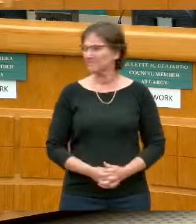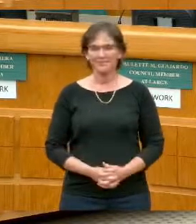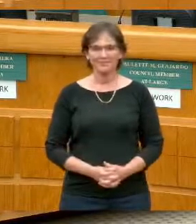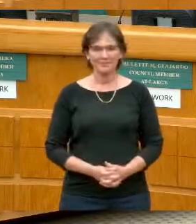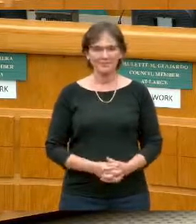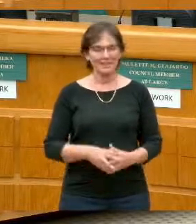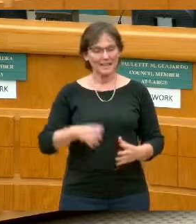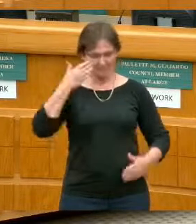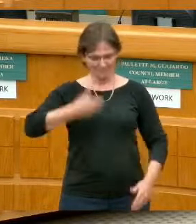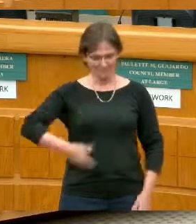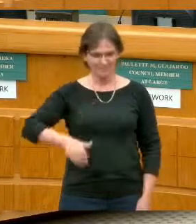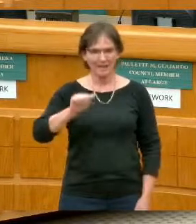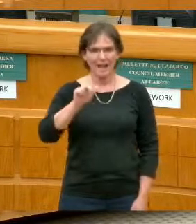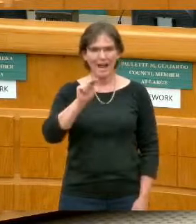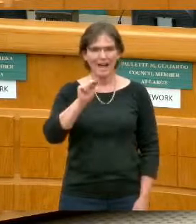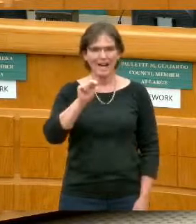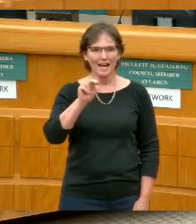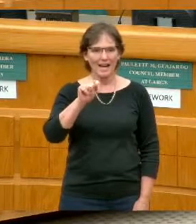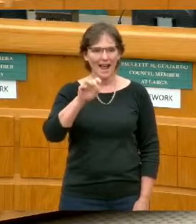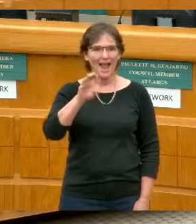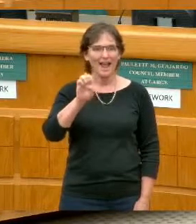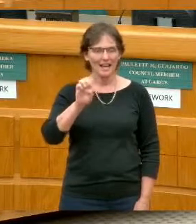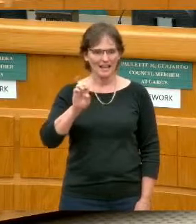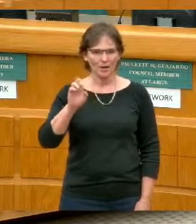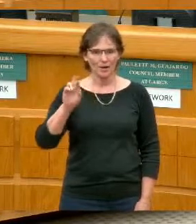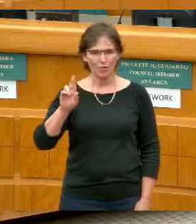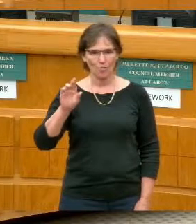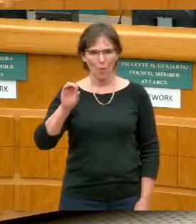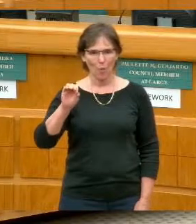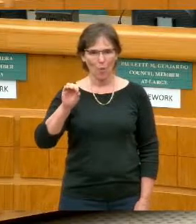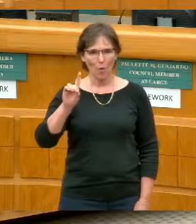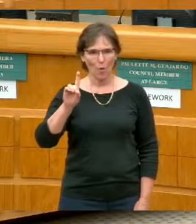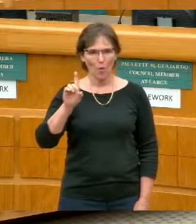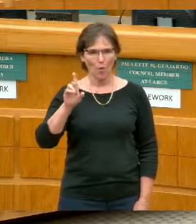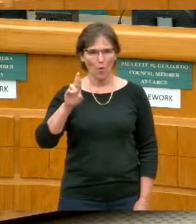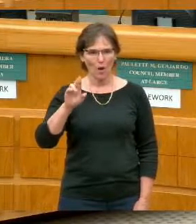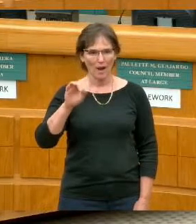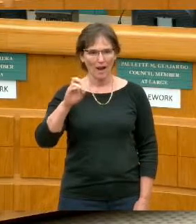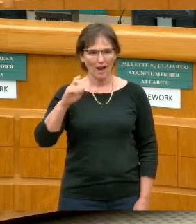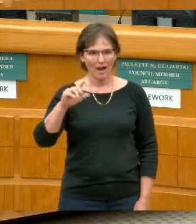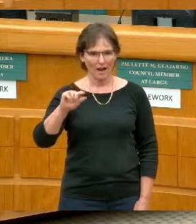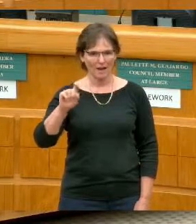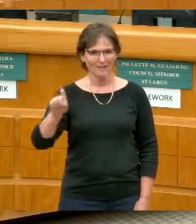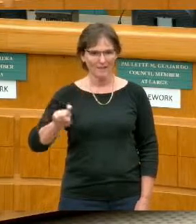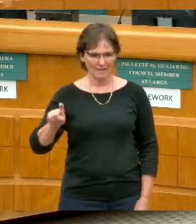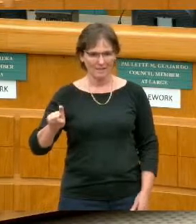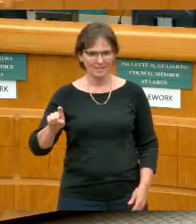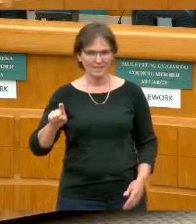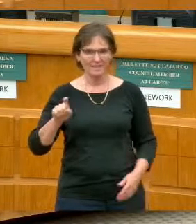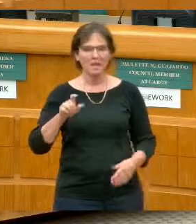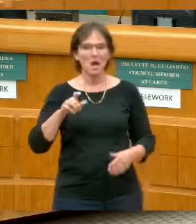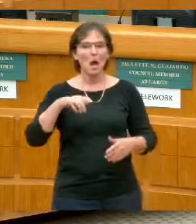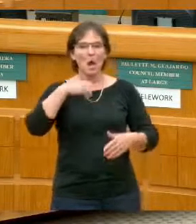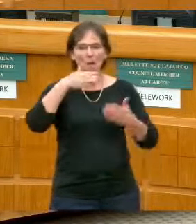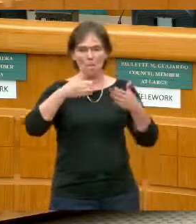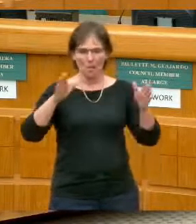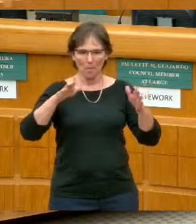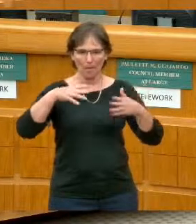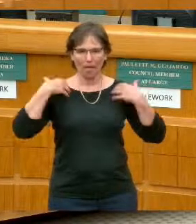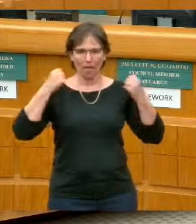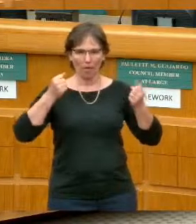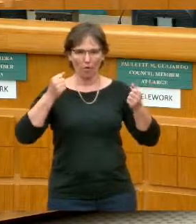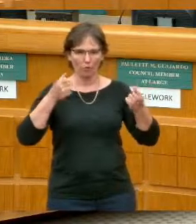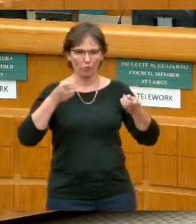Annette Rodriguez, Public Health Director. We're going to go ahead and get started with today's press briefing on